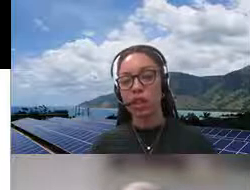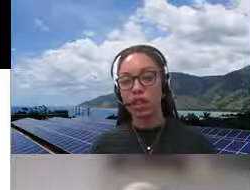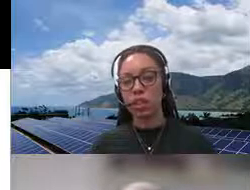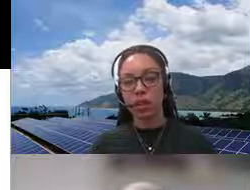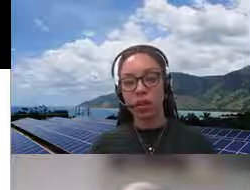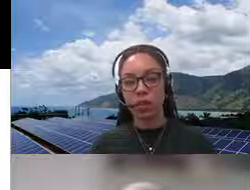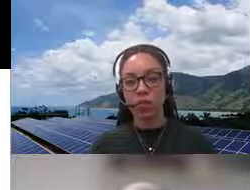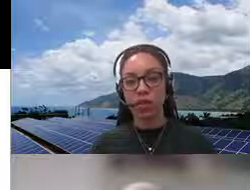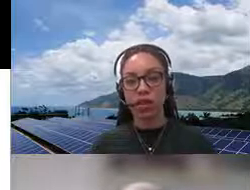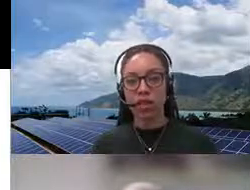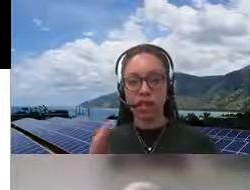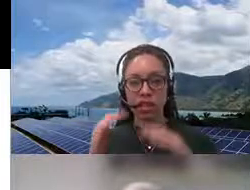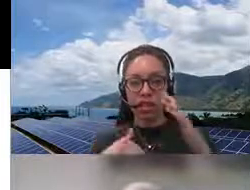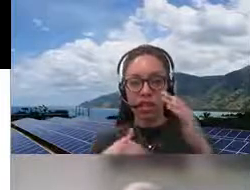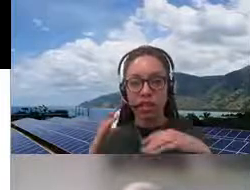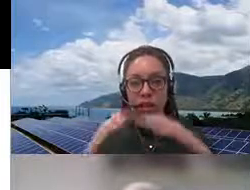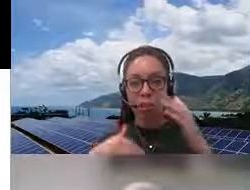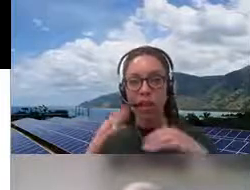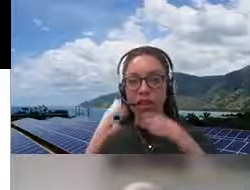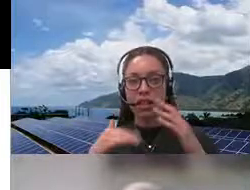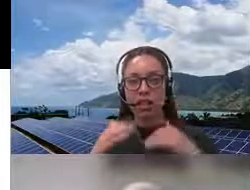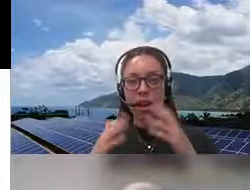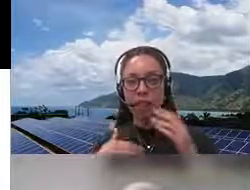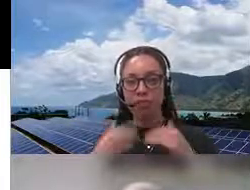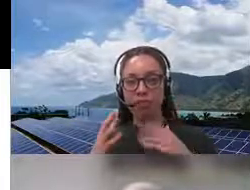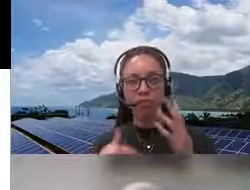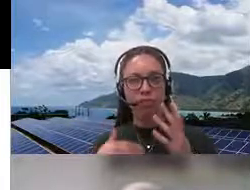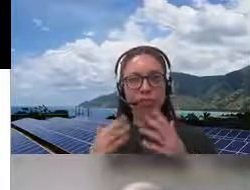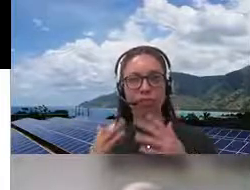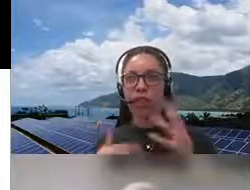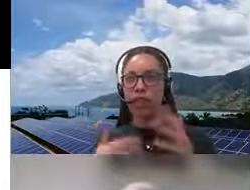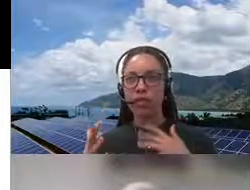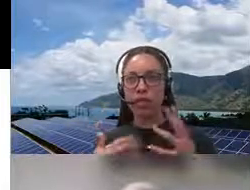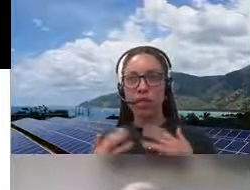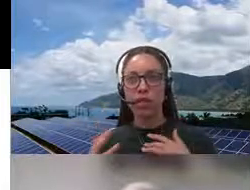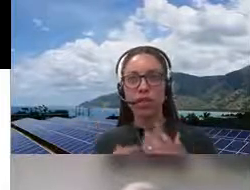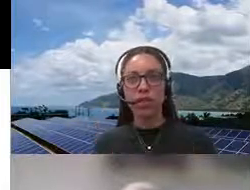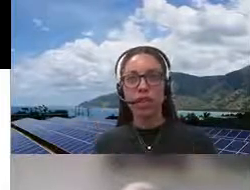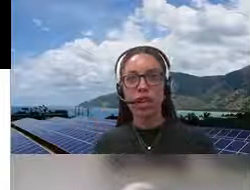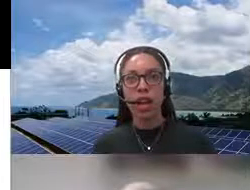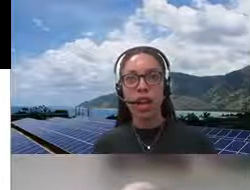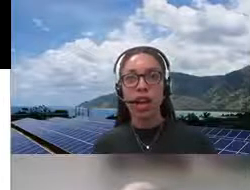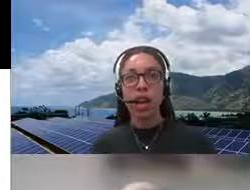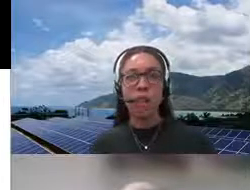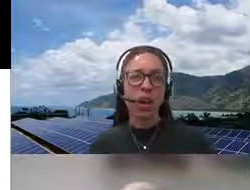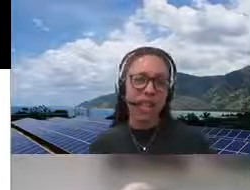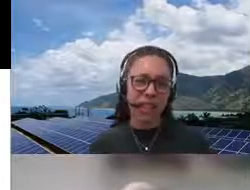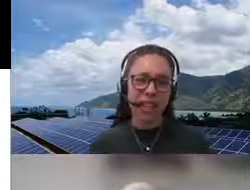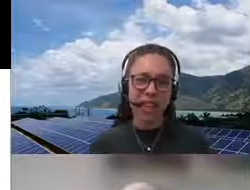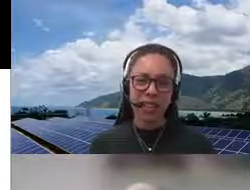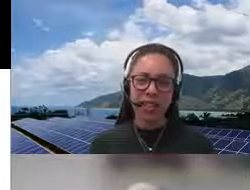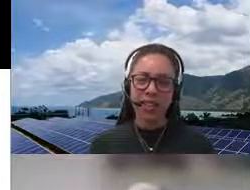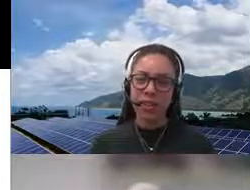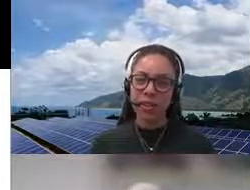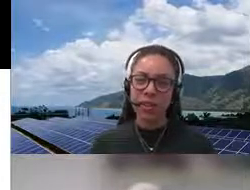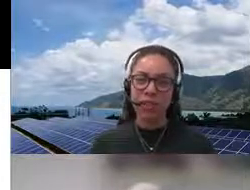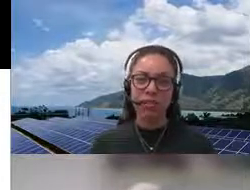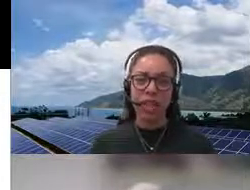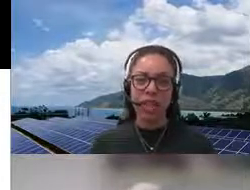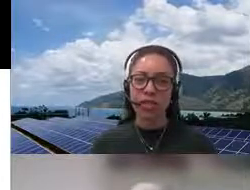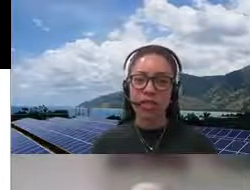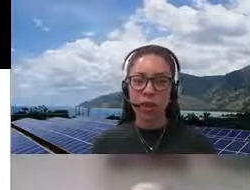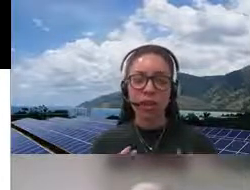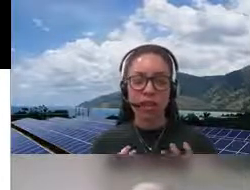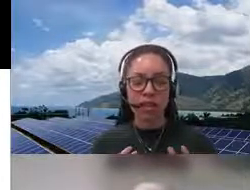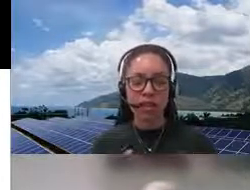recommended grid-connected microgrids, because it does help balance that investment threshold. Connectivity and access to skills